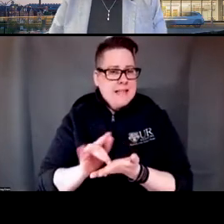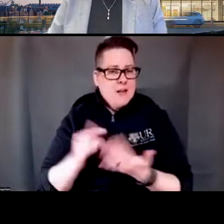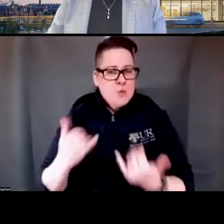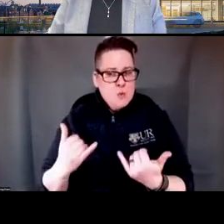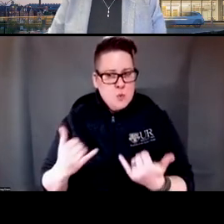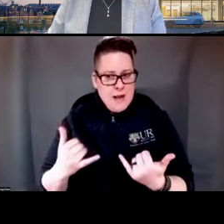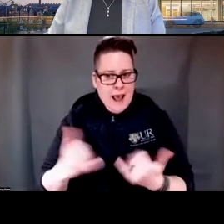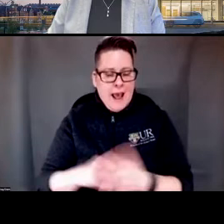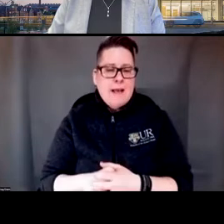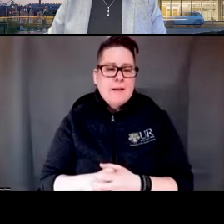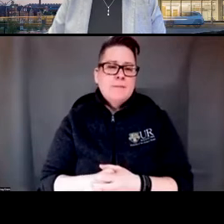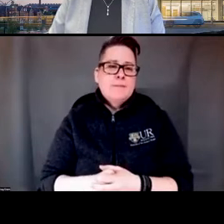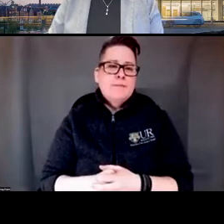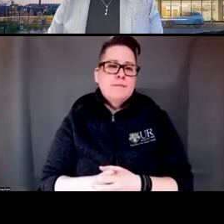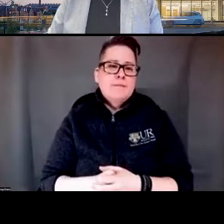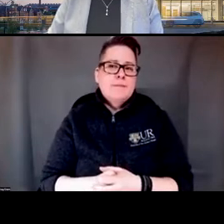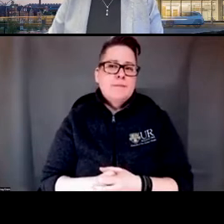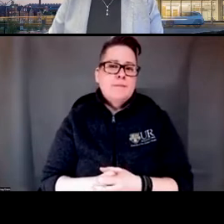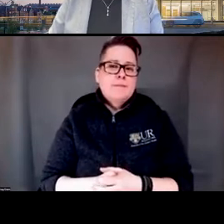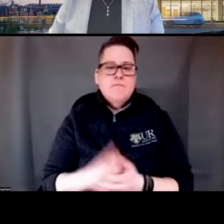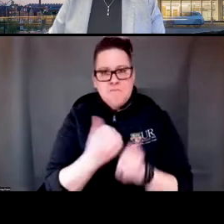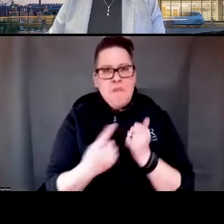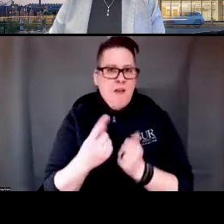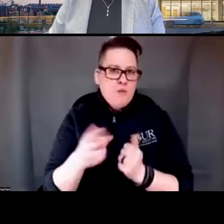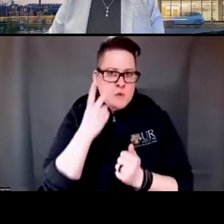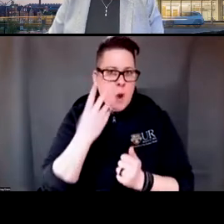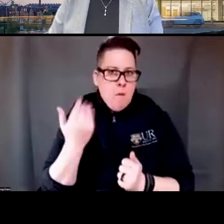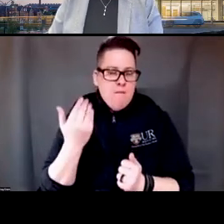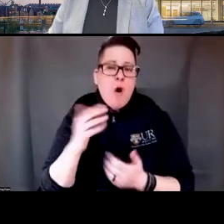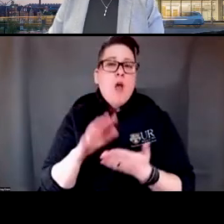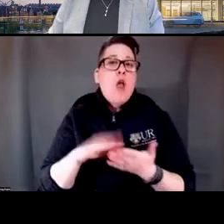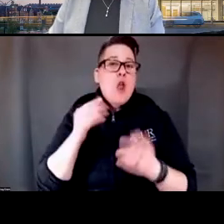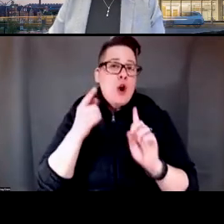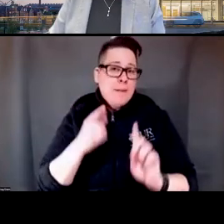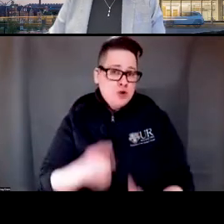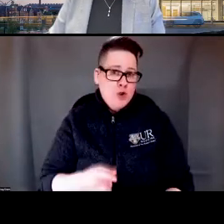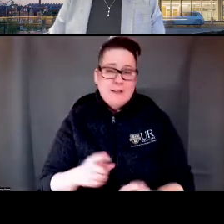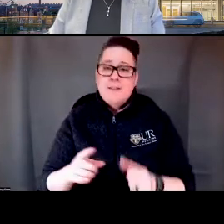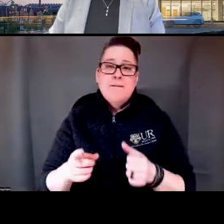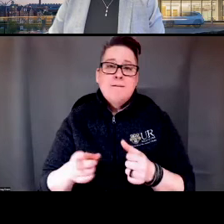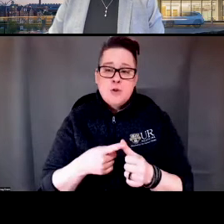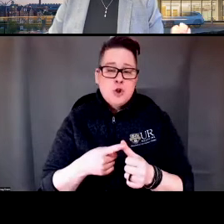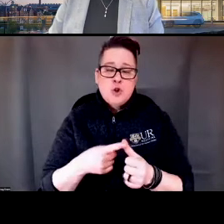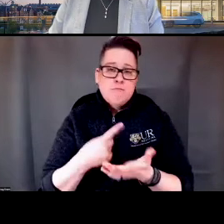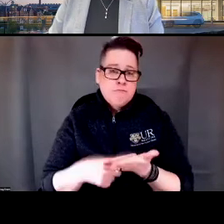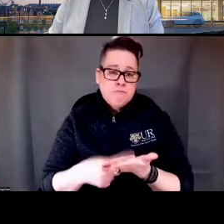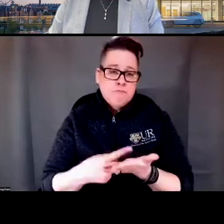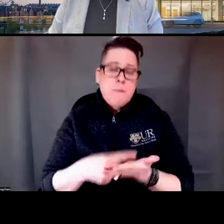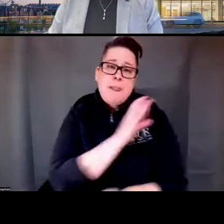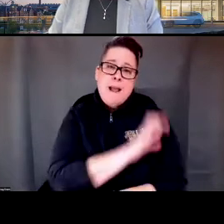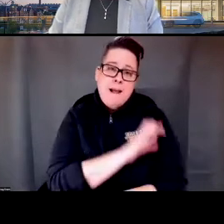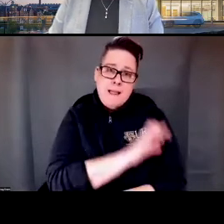today. As everyone saw before, the learning objectives, first we'll talk about the